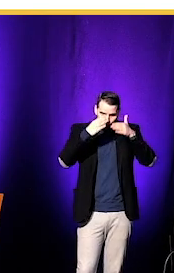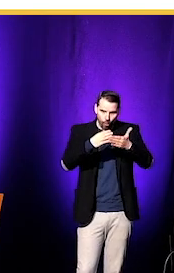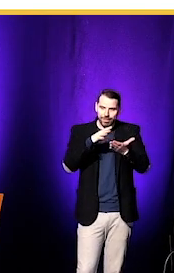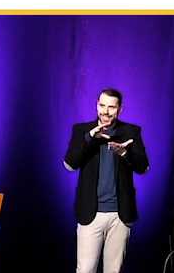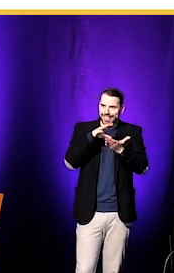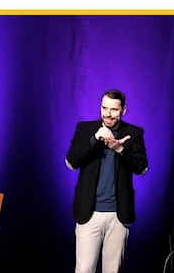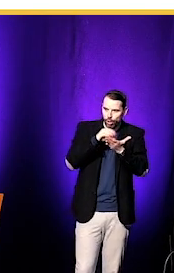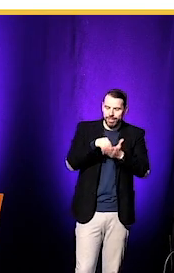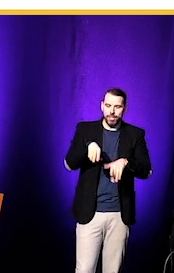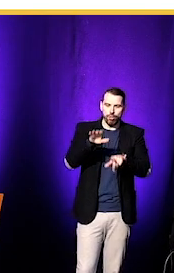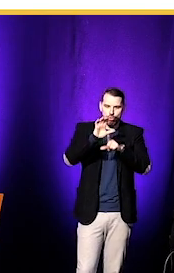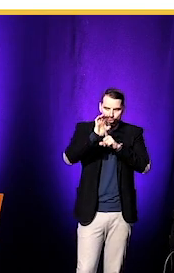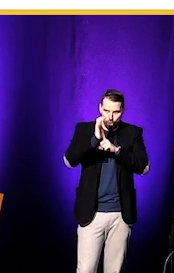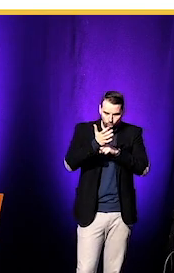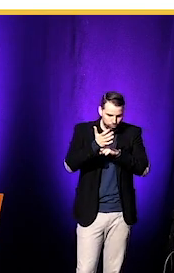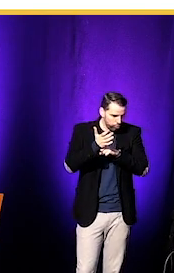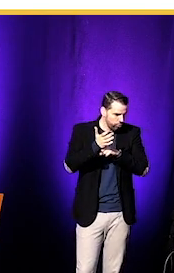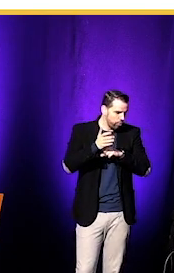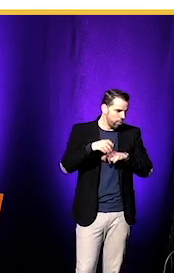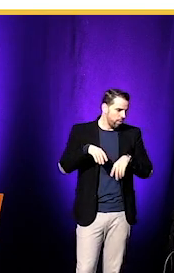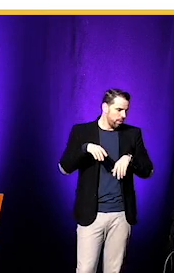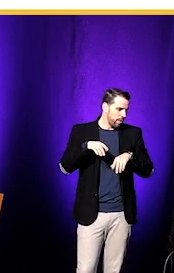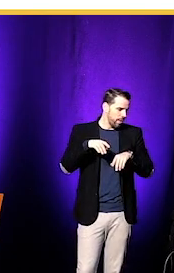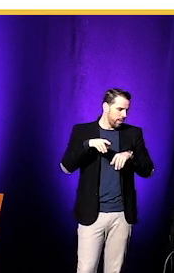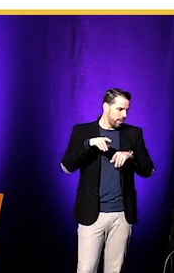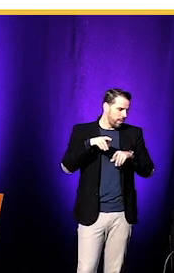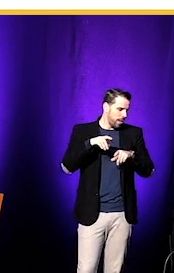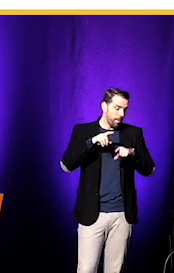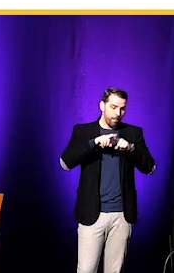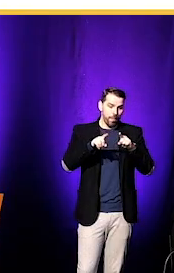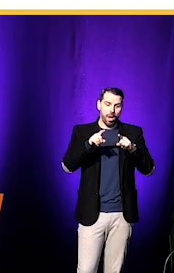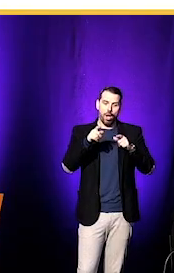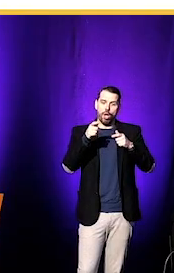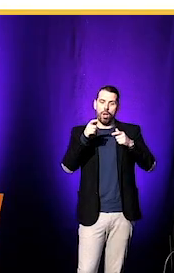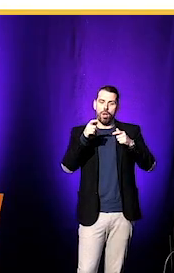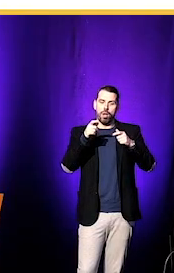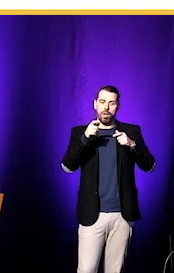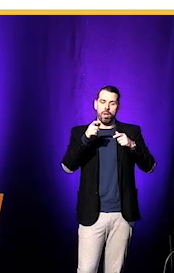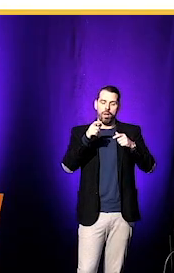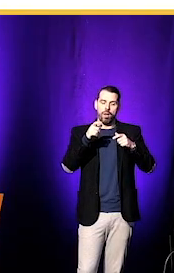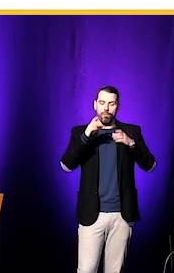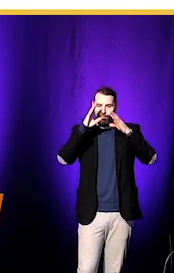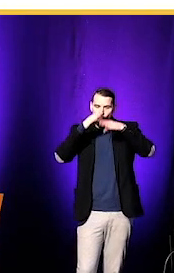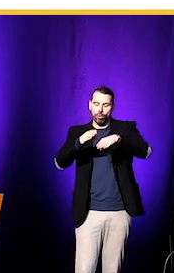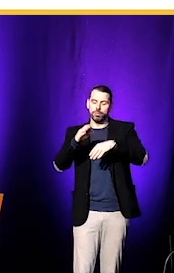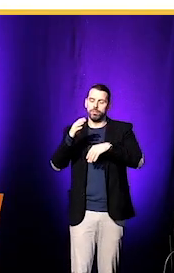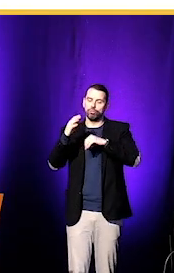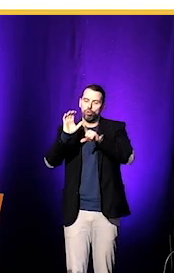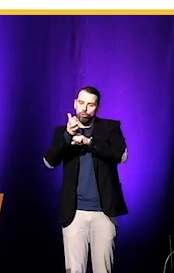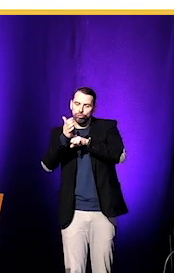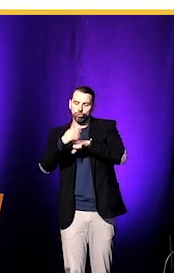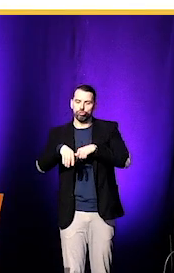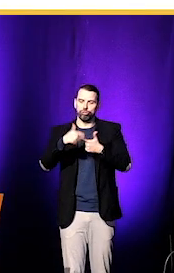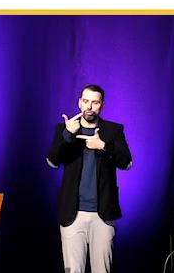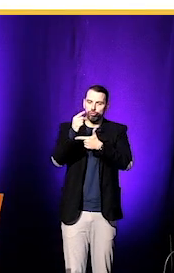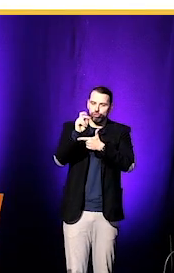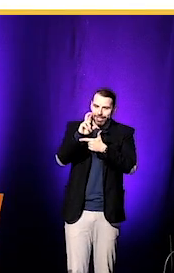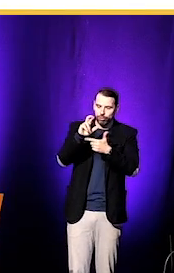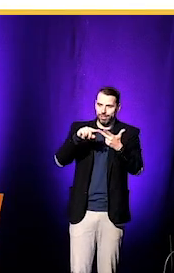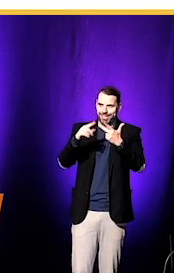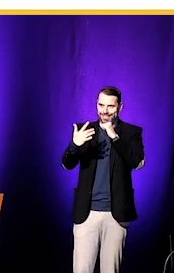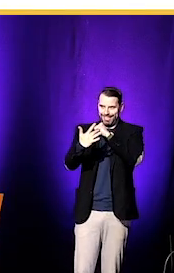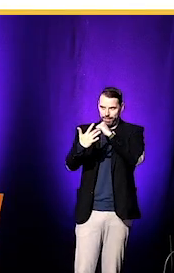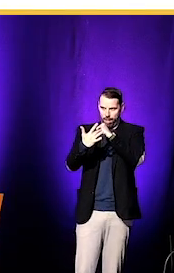culture each quarter, but rotated its topic of emphasis to culture, gender, and technology, for example. The